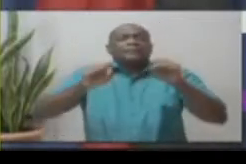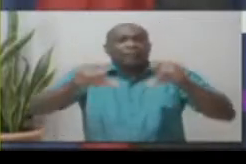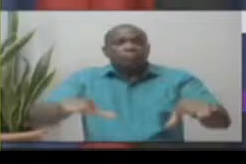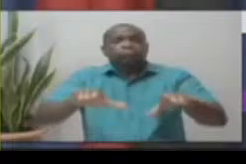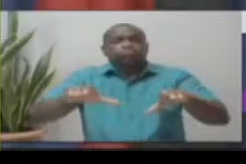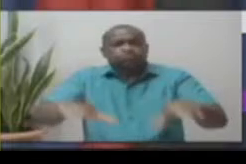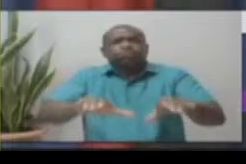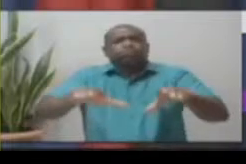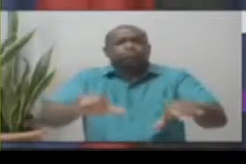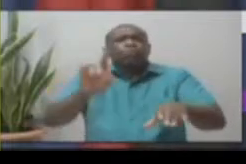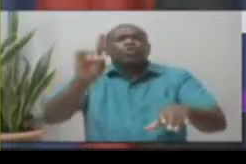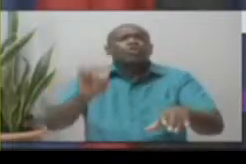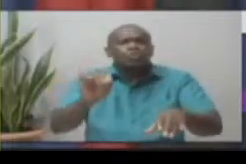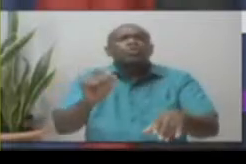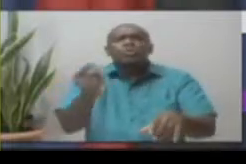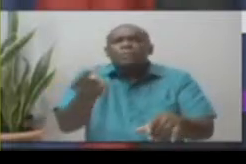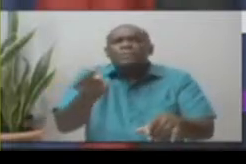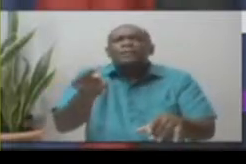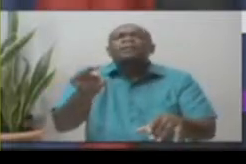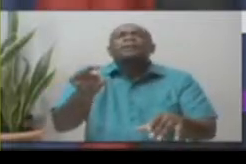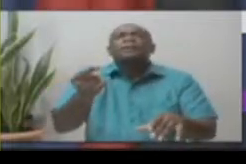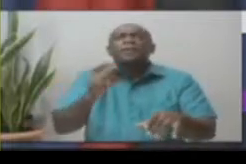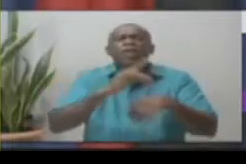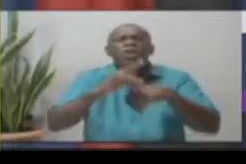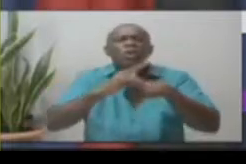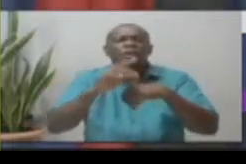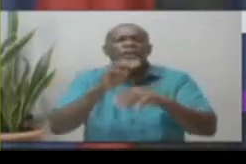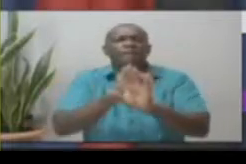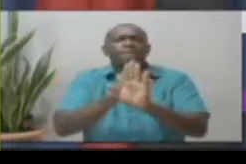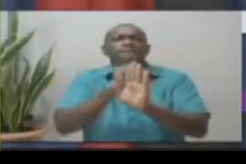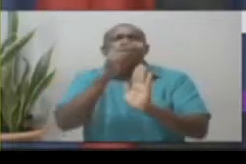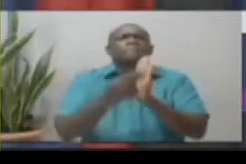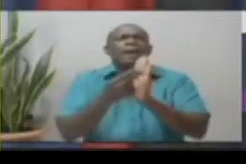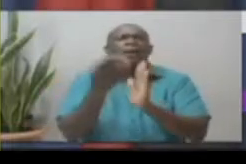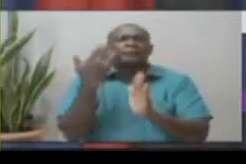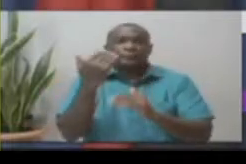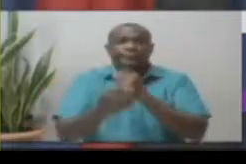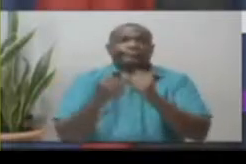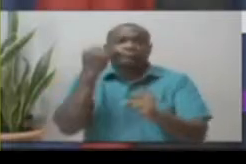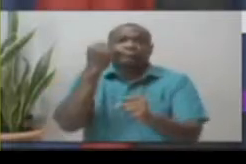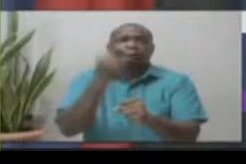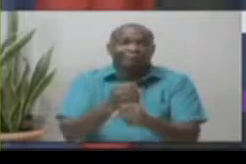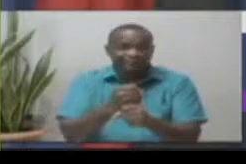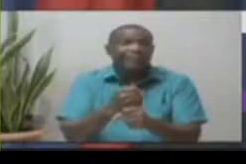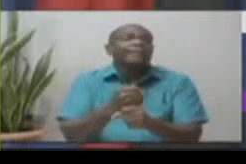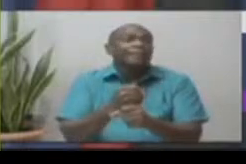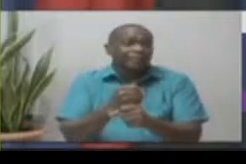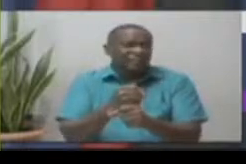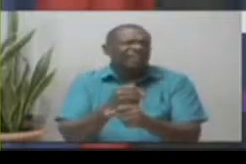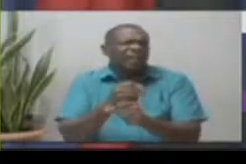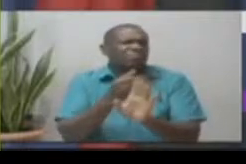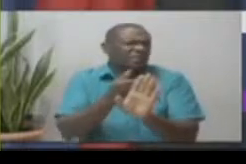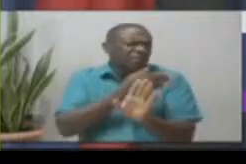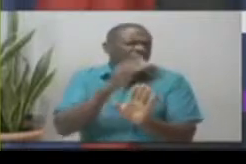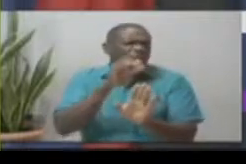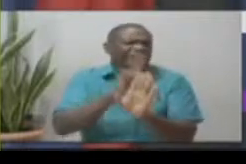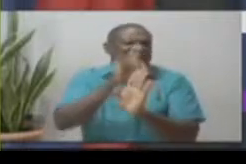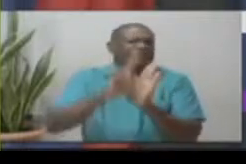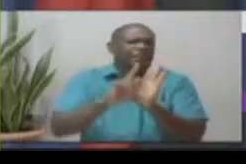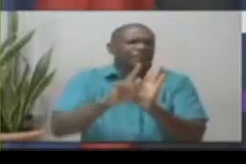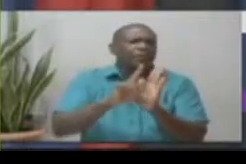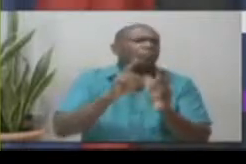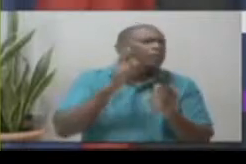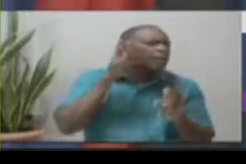early March, having been informed about its coming the prior December, we were looking at